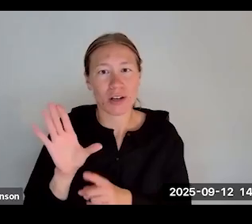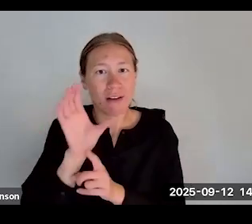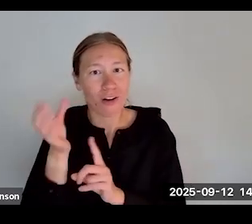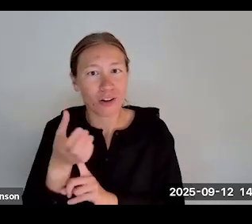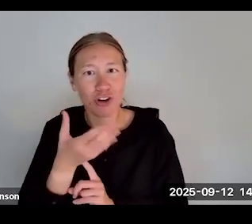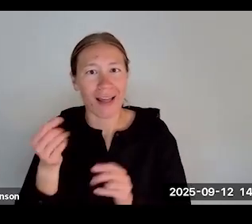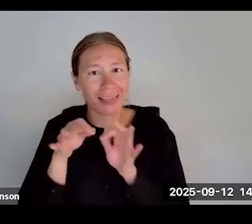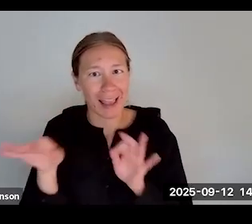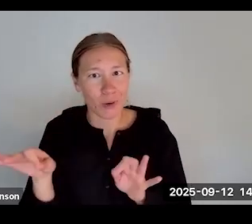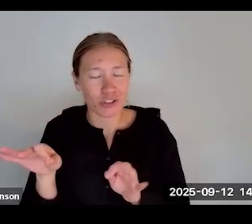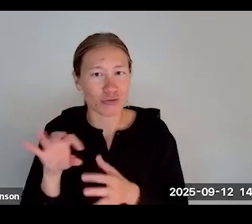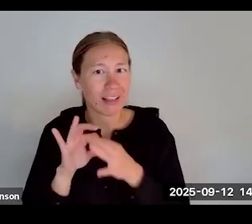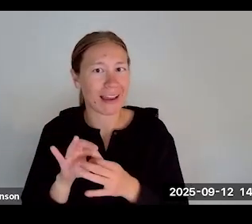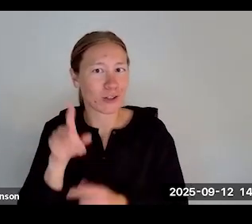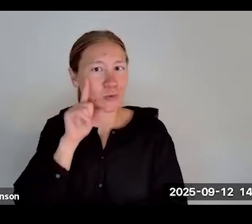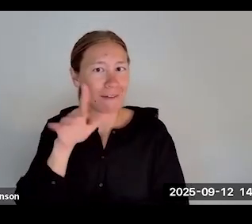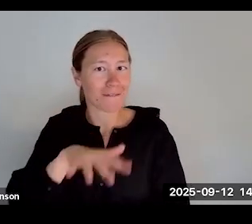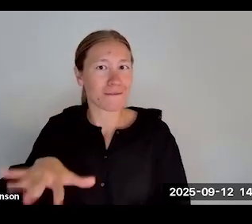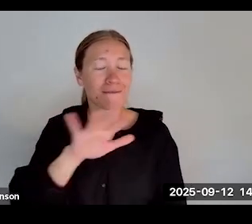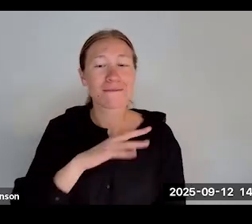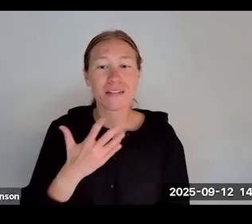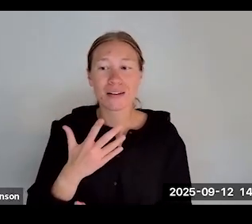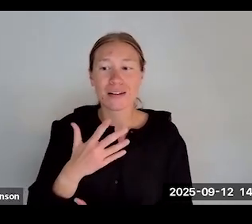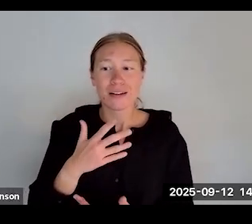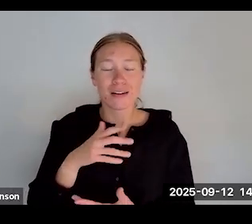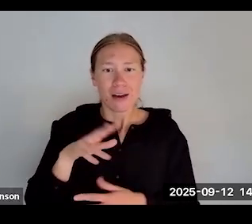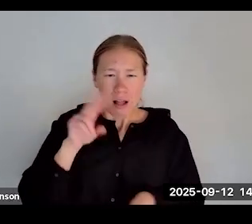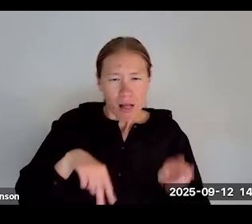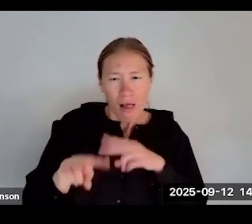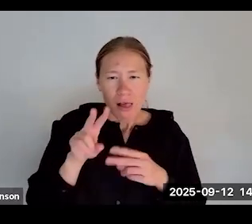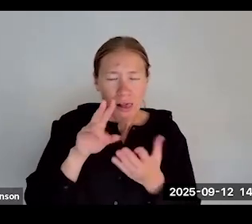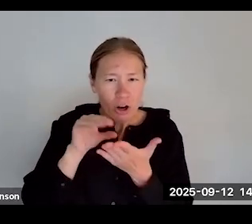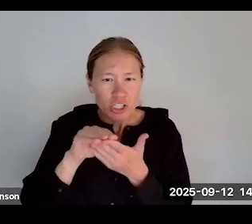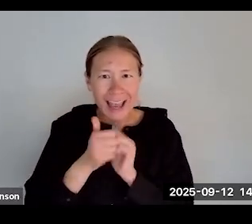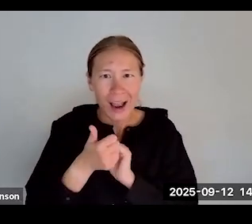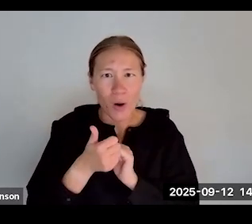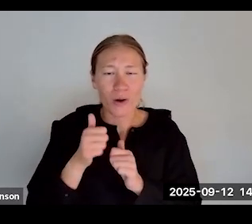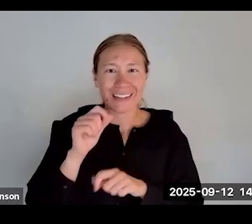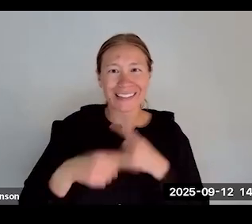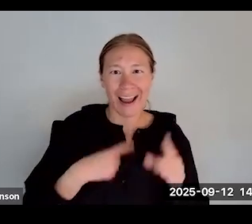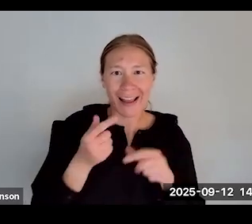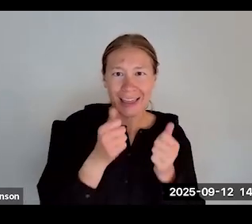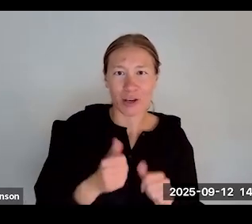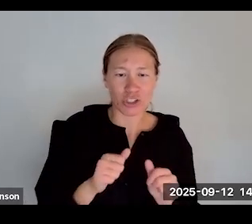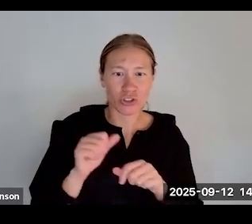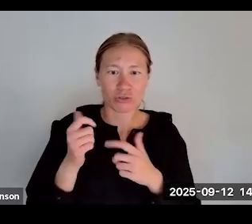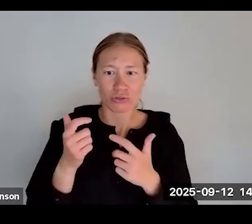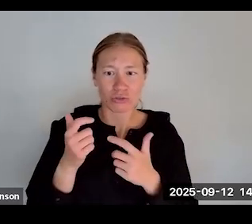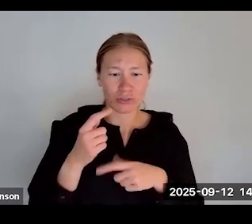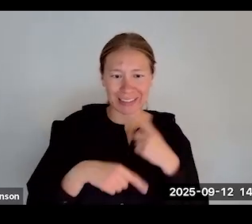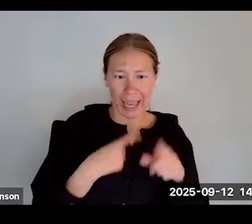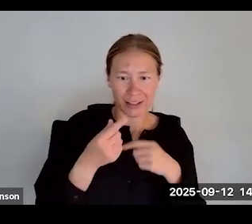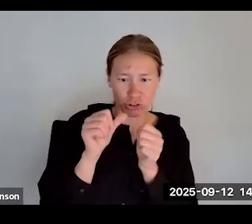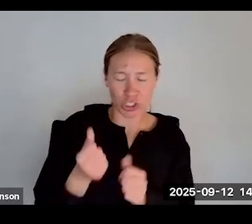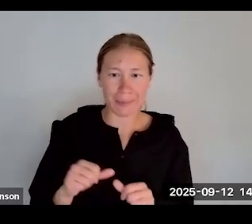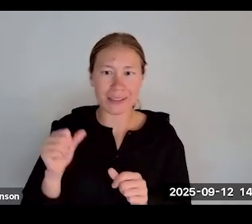of the deaf. Dr. Sacks examines how sign language shapes identity and thought, as well as discussing the challenges and